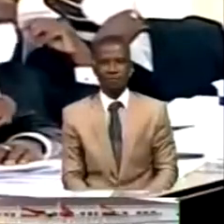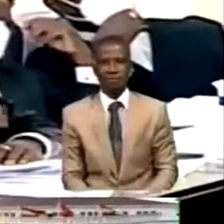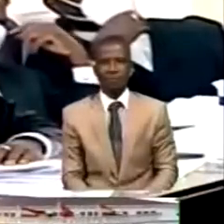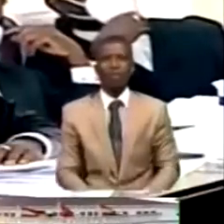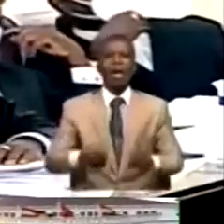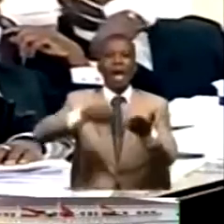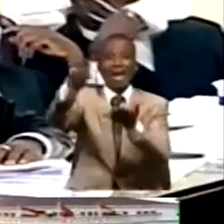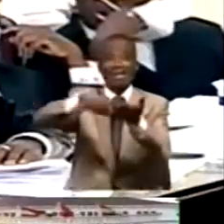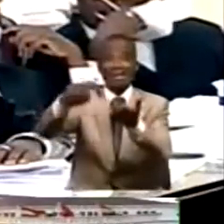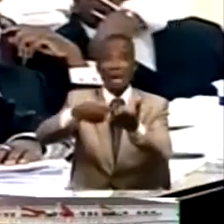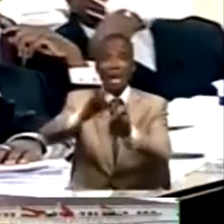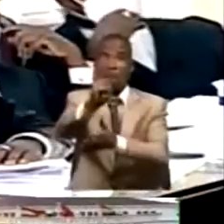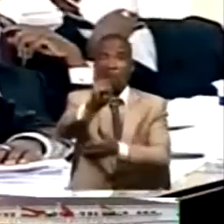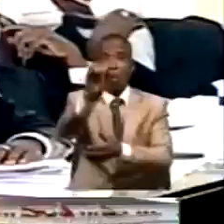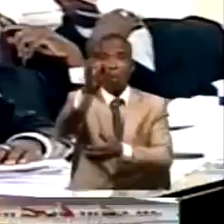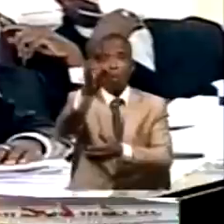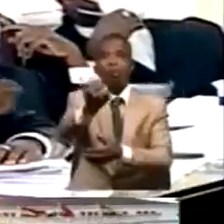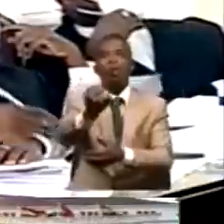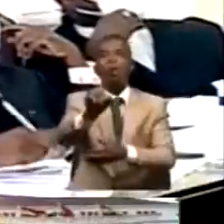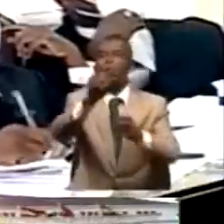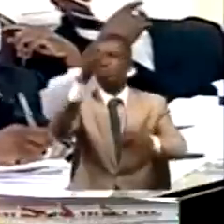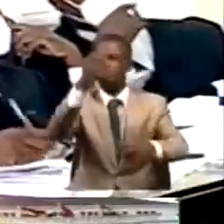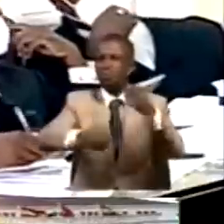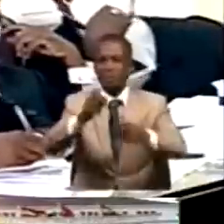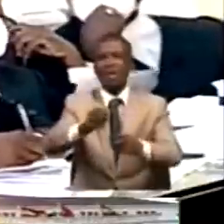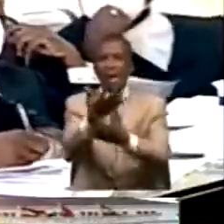I signed Bono, but we had issues.